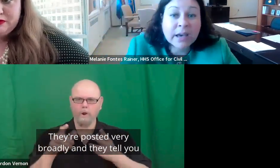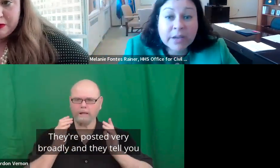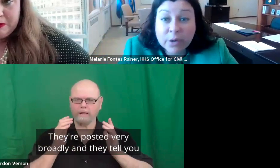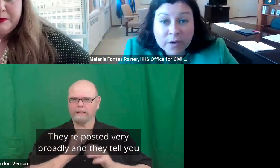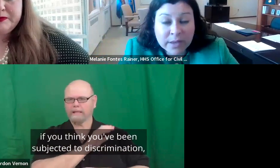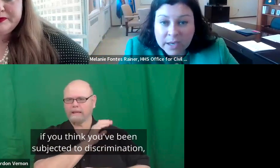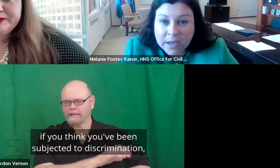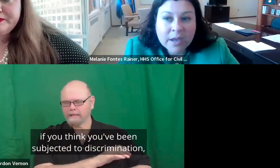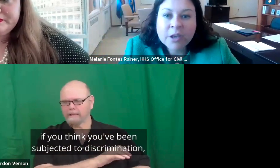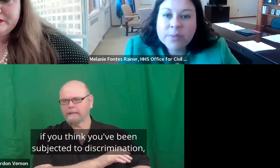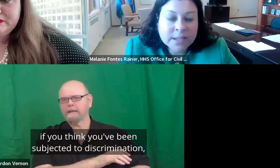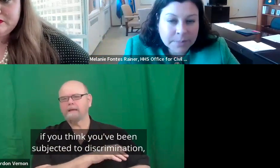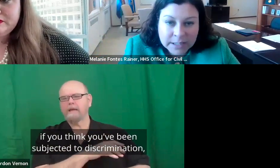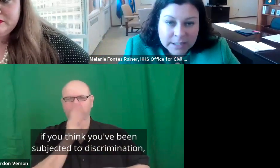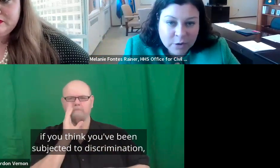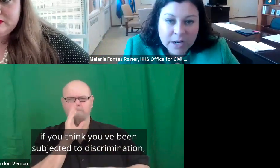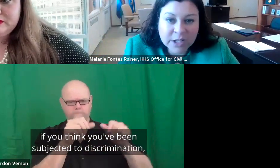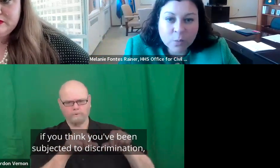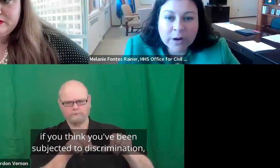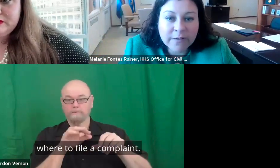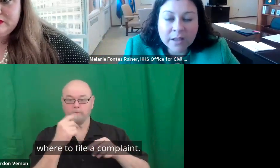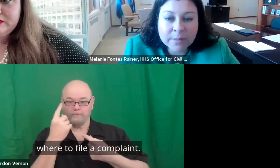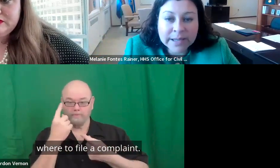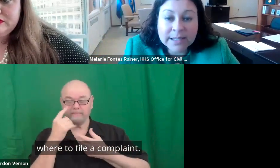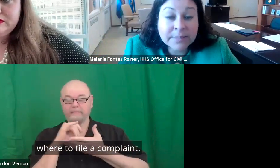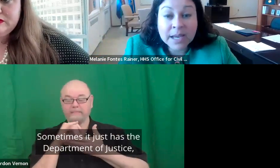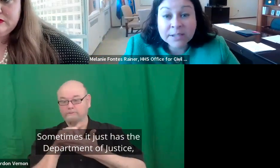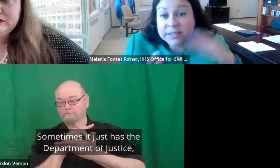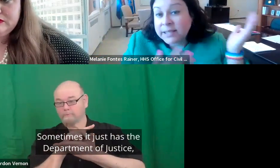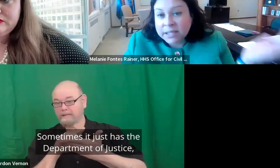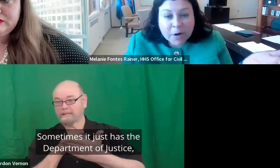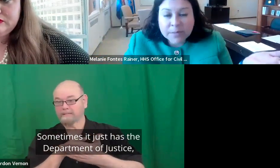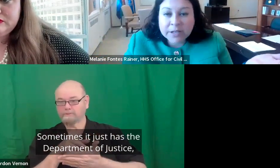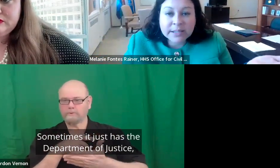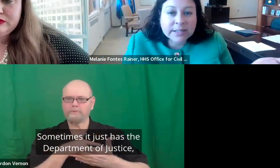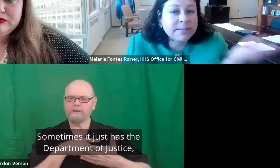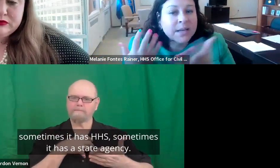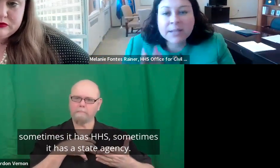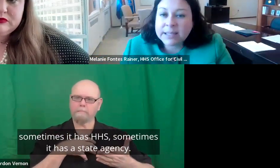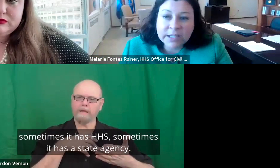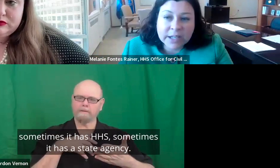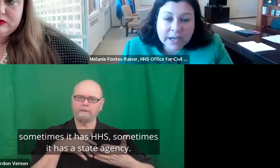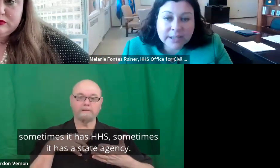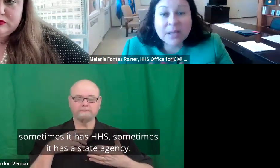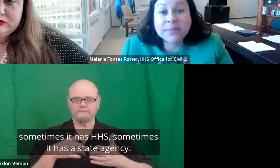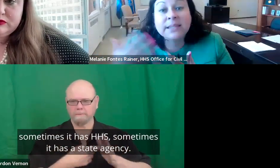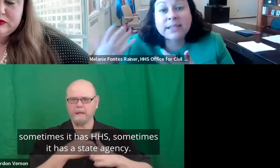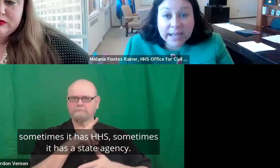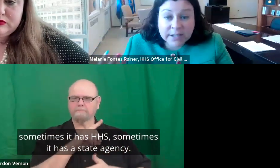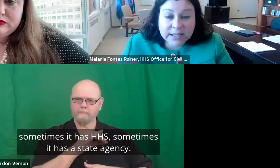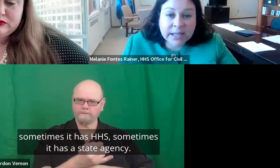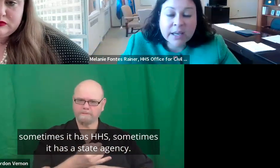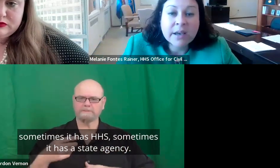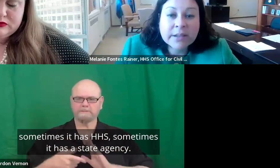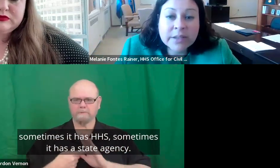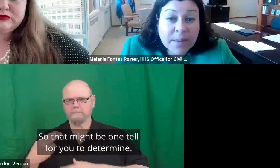broadly, and they tell you if you think you've been subjected to discrimination, where to file a complaint. Sometimes it just has the Department of Justice, sometimes it has HHS, sometimes it has a